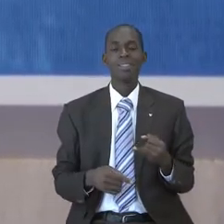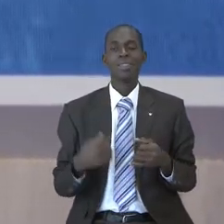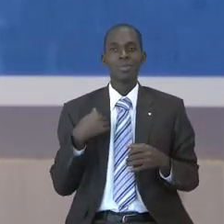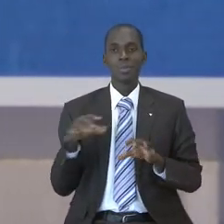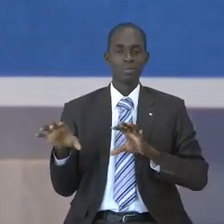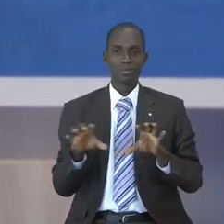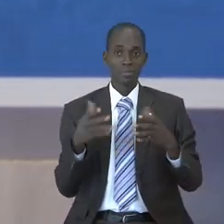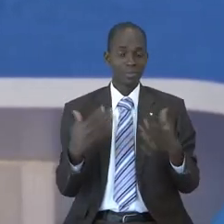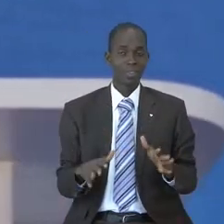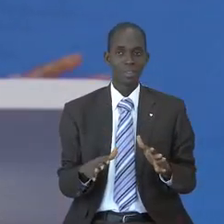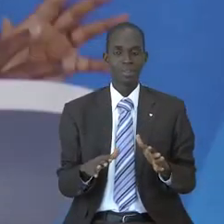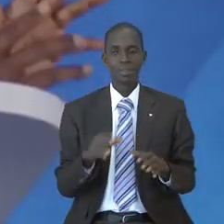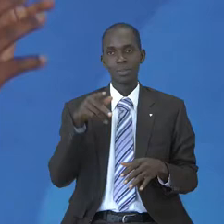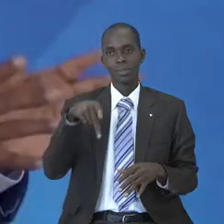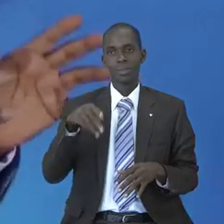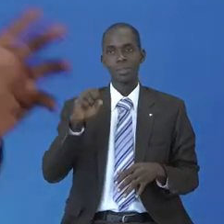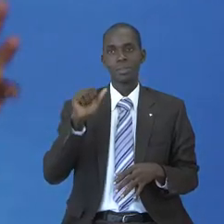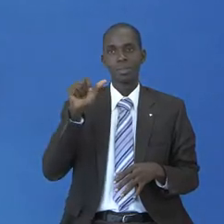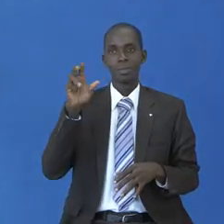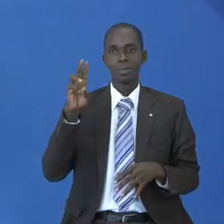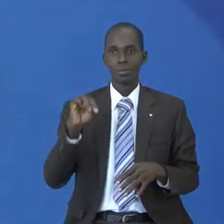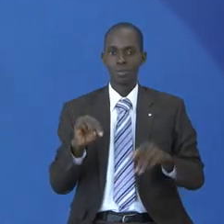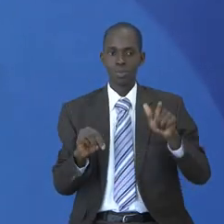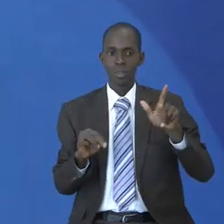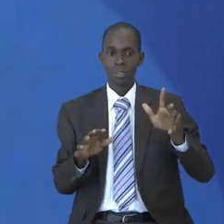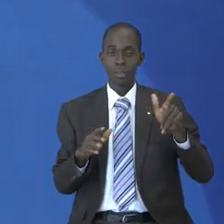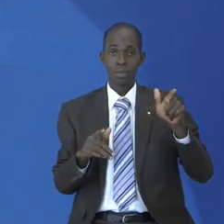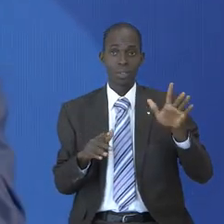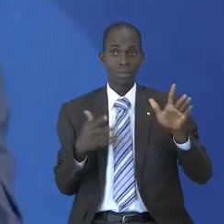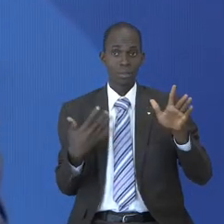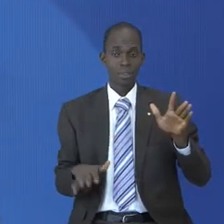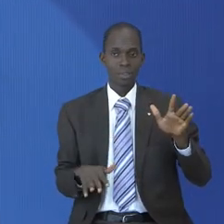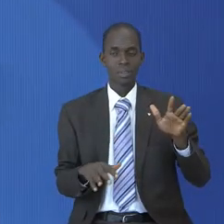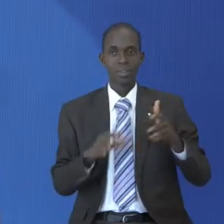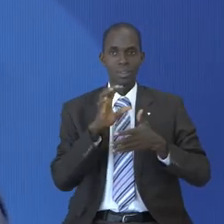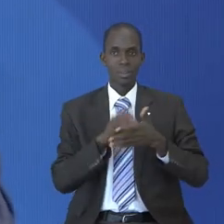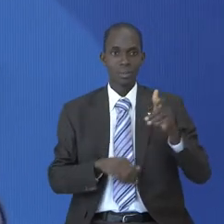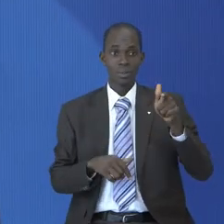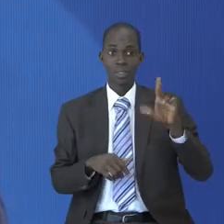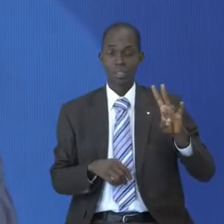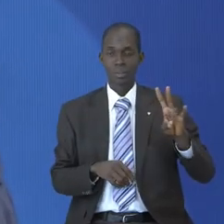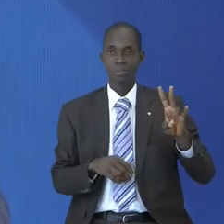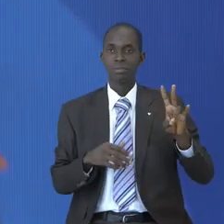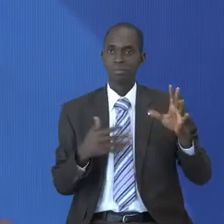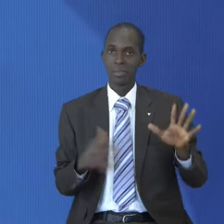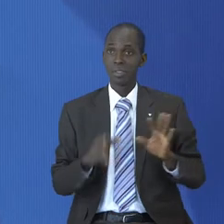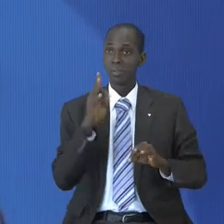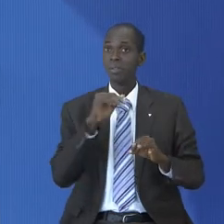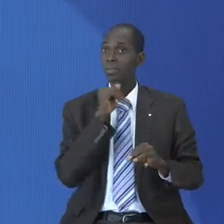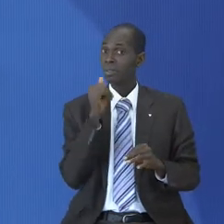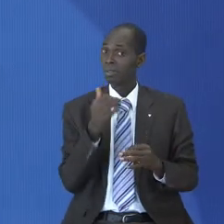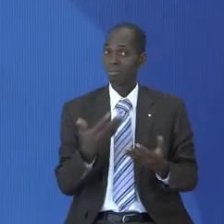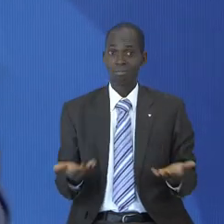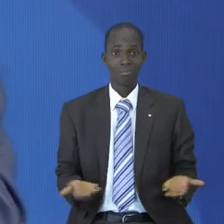23. We've done Psalm 27. And if you are not here, can I